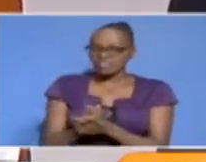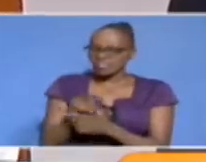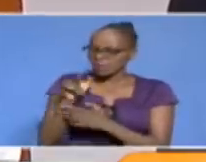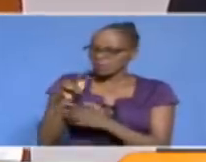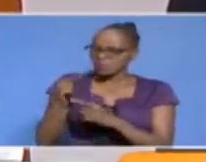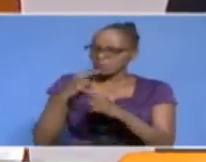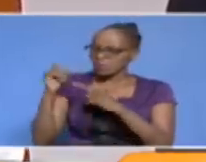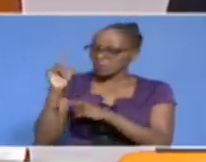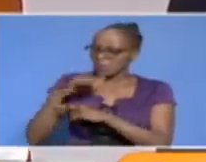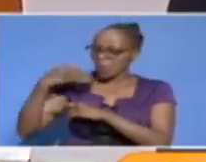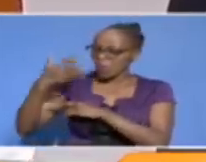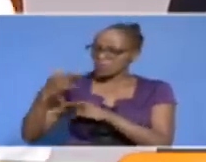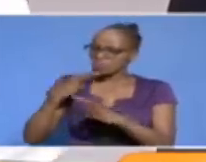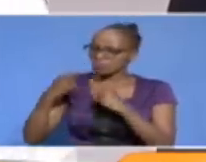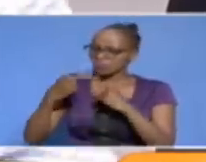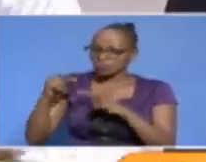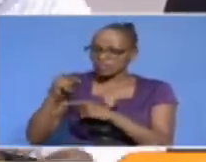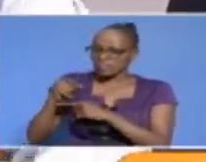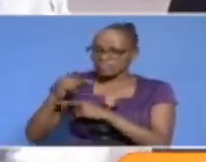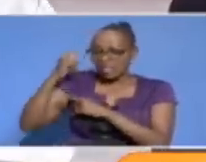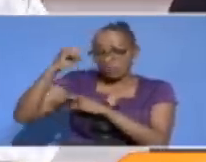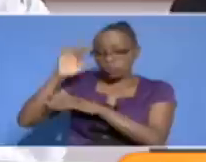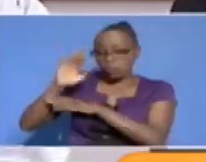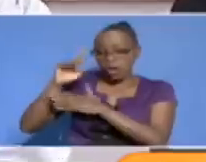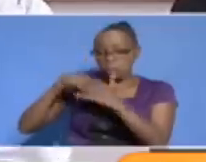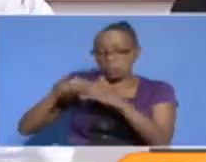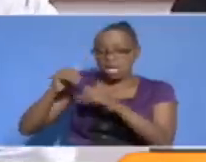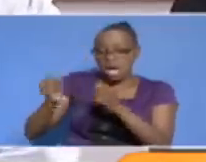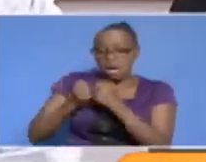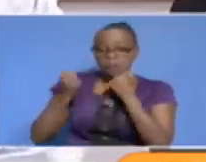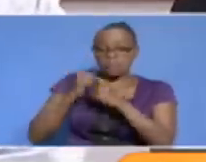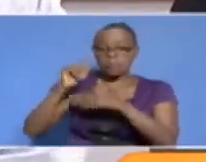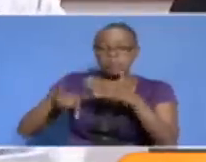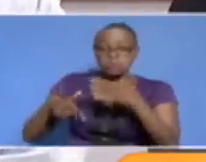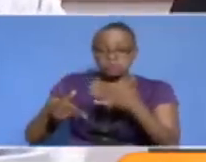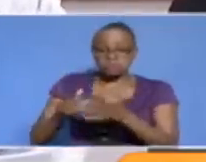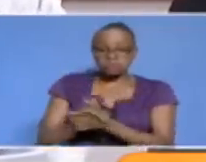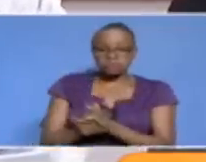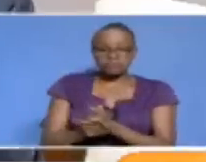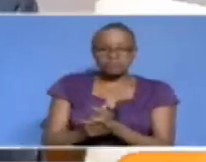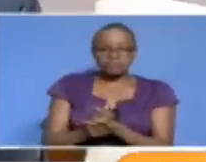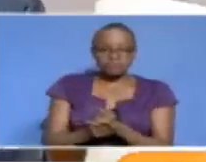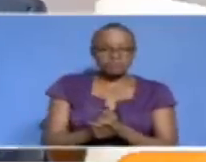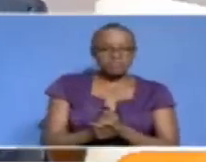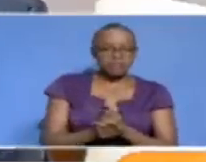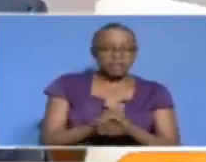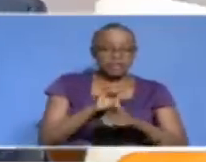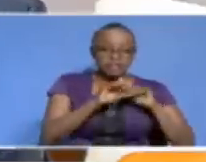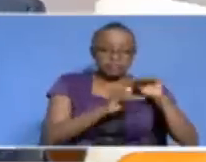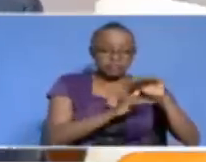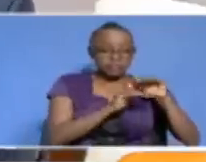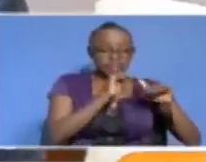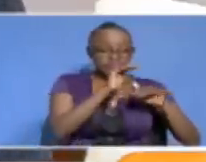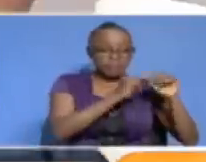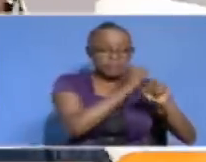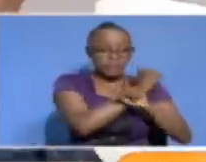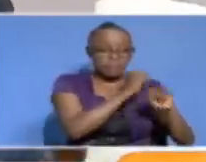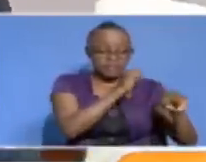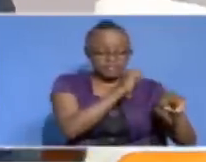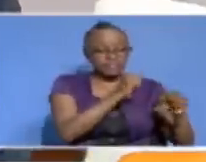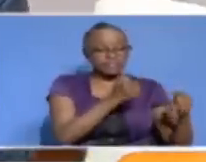You talk to him often. What are his thoughts about what's going on? I don't think whether the Deputy President is